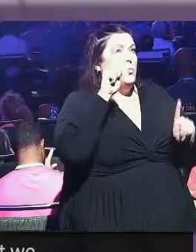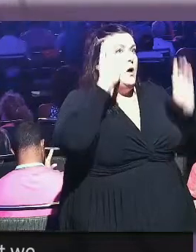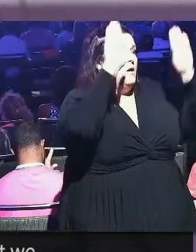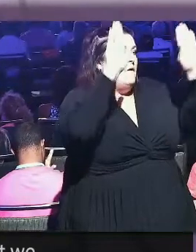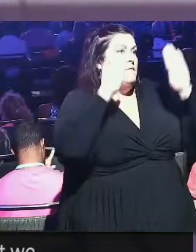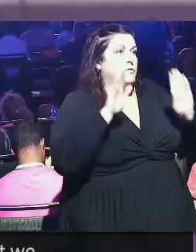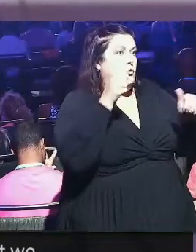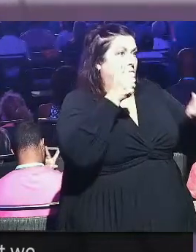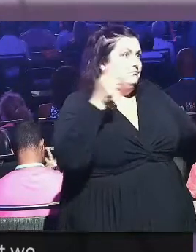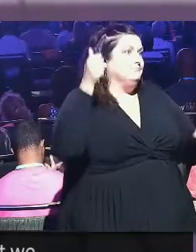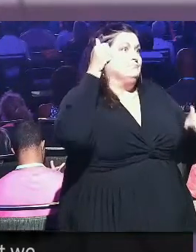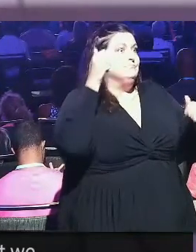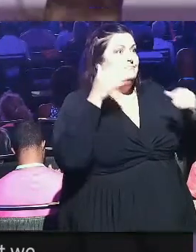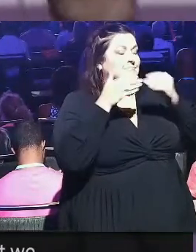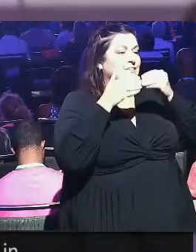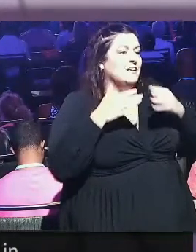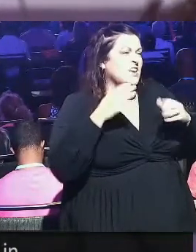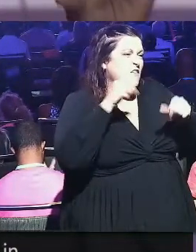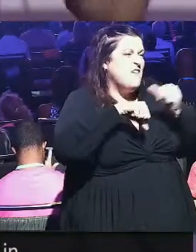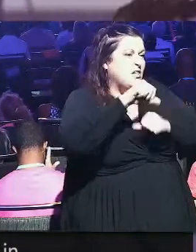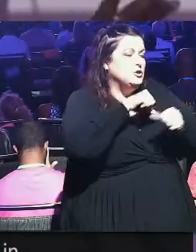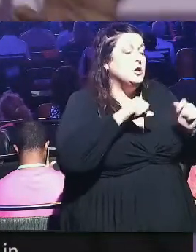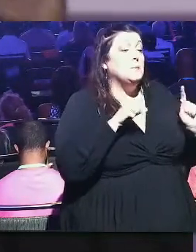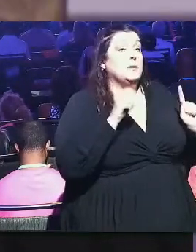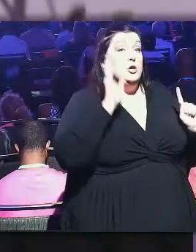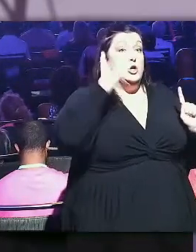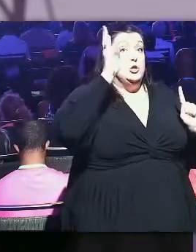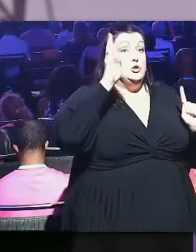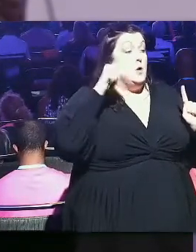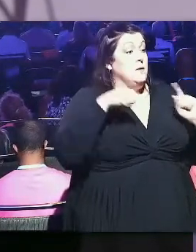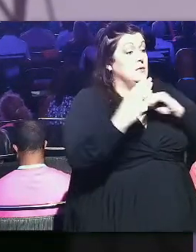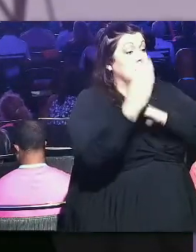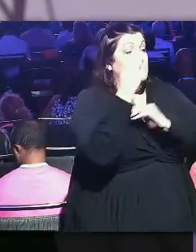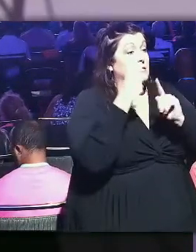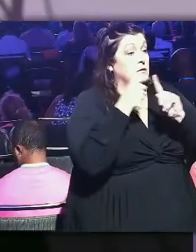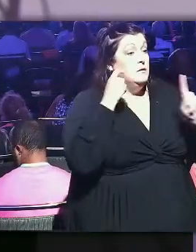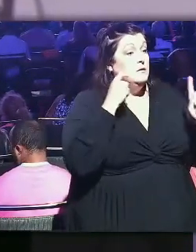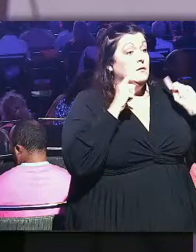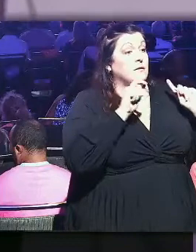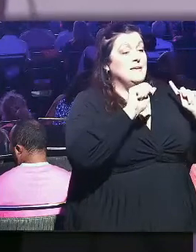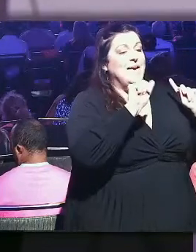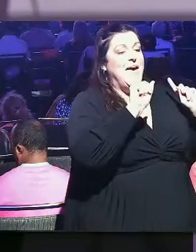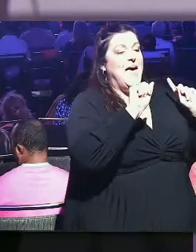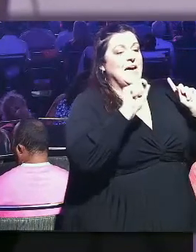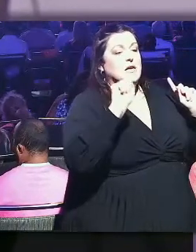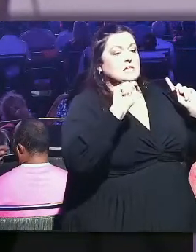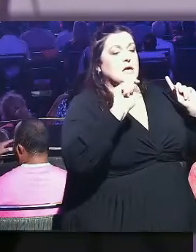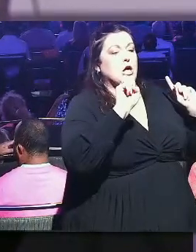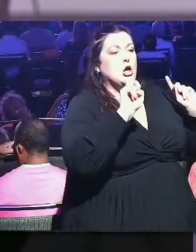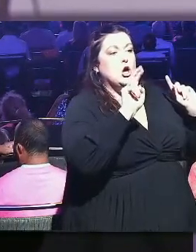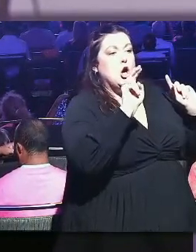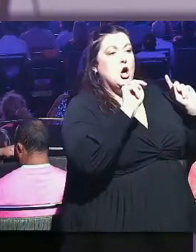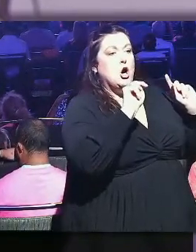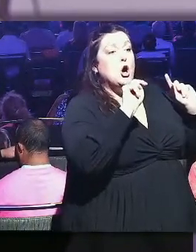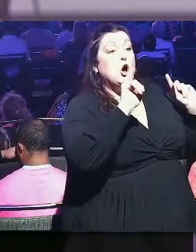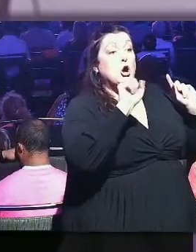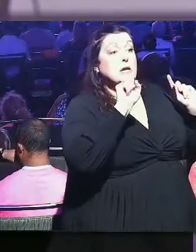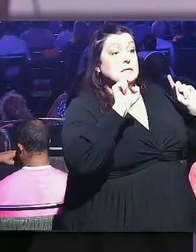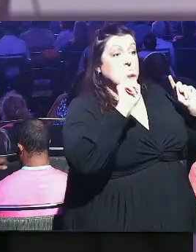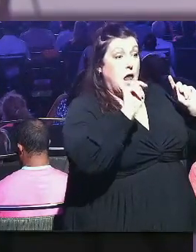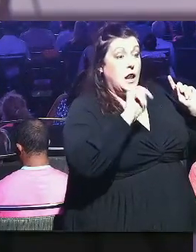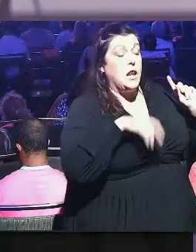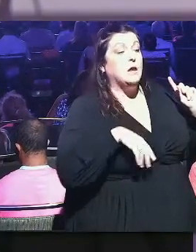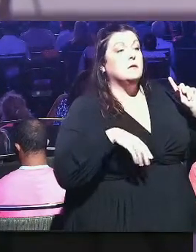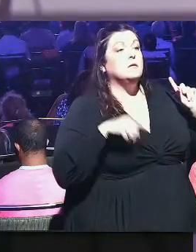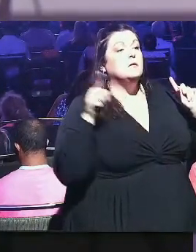our fellowship. Our sermon this morning is gonna come from A.T. Arneson. A.T. and Marci, they lead